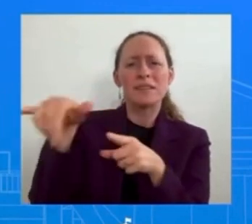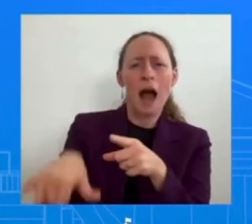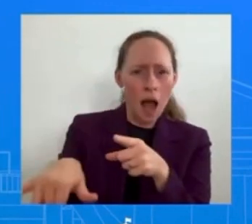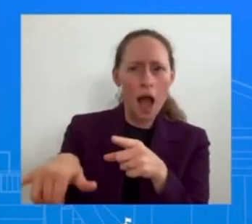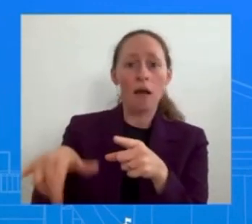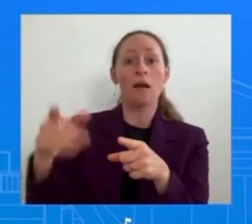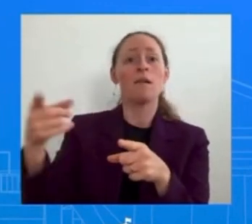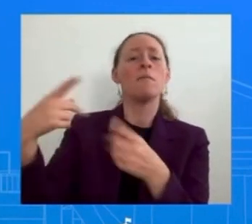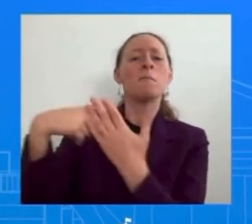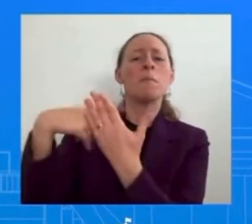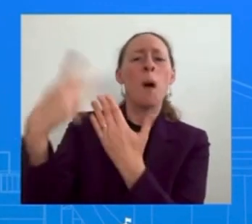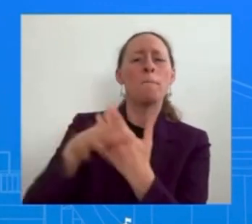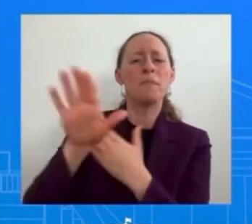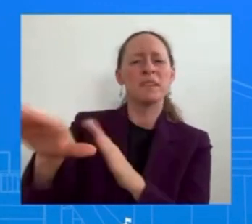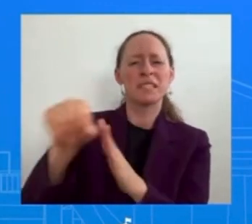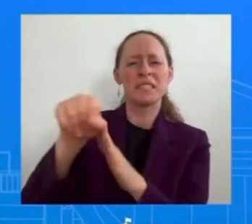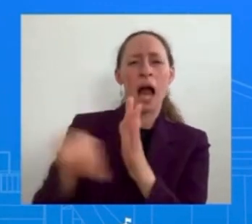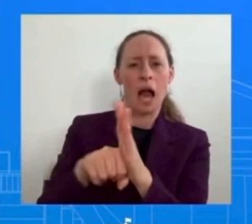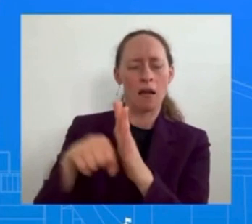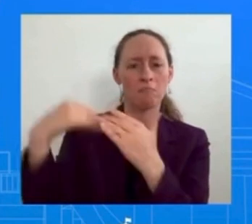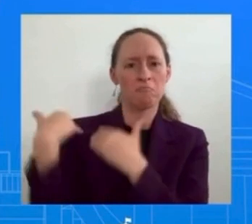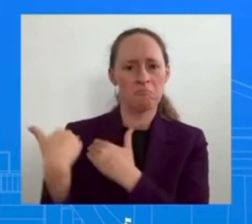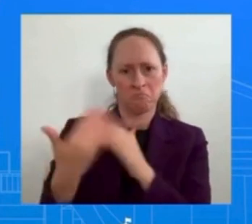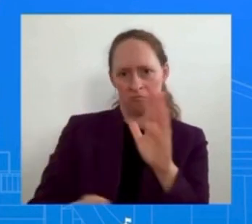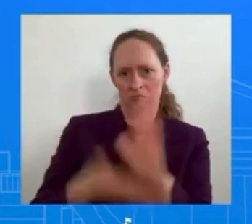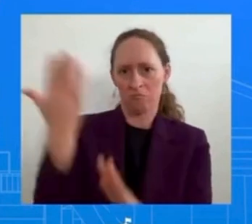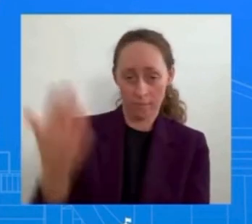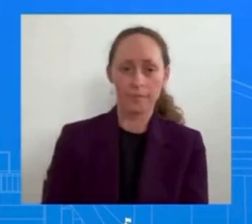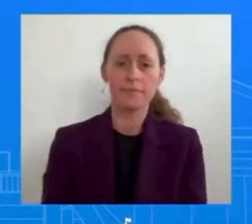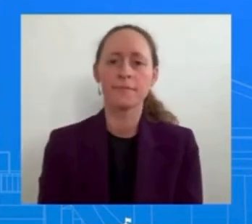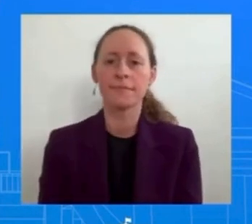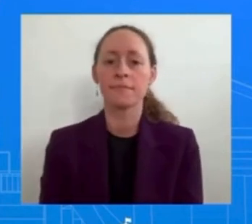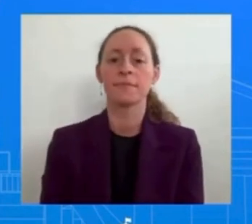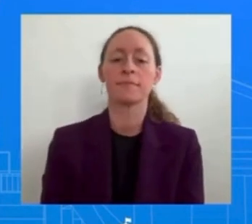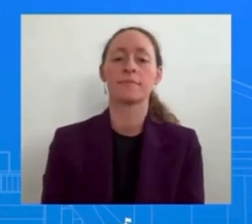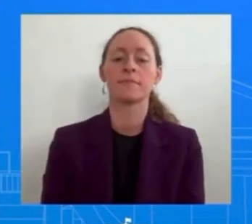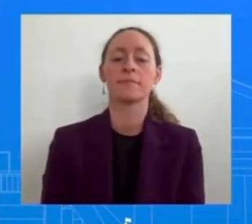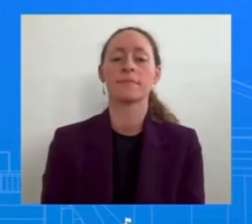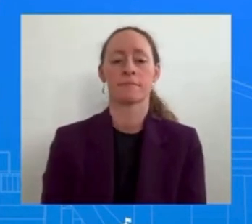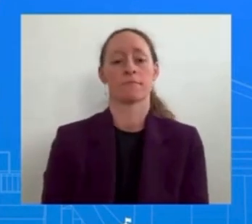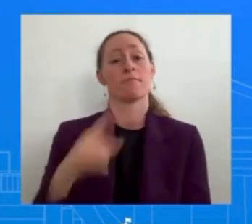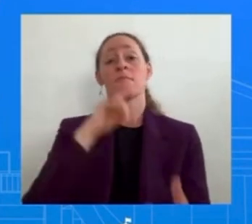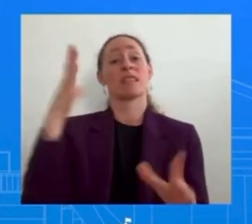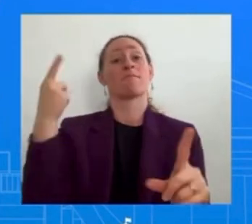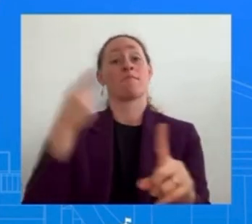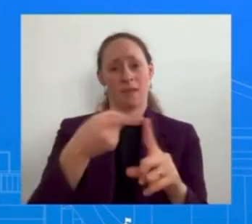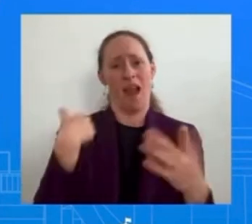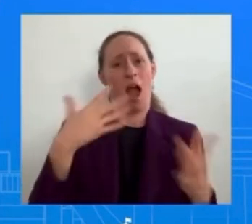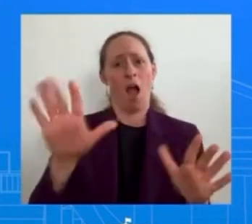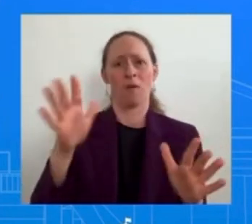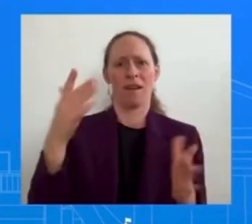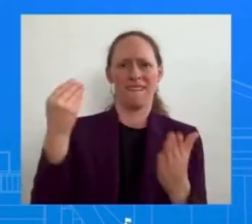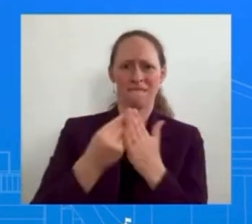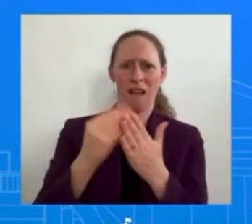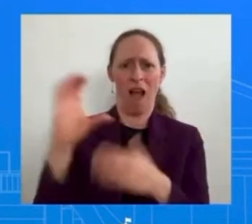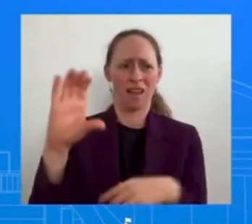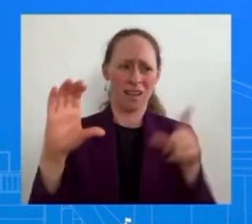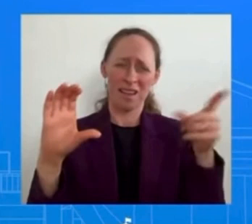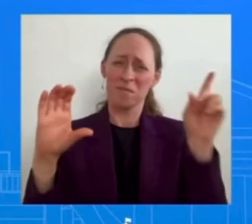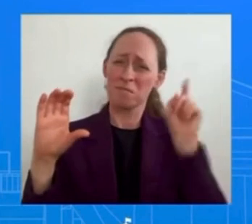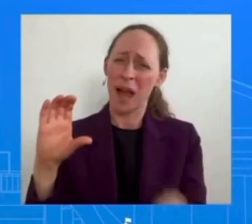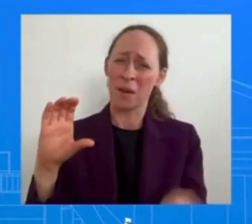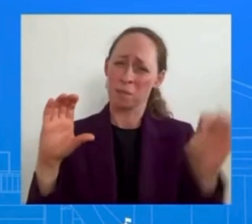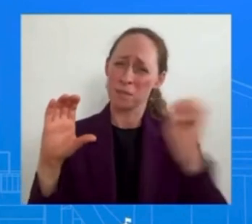sure that we're putting money in the hands of survivors. We also launched a joint task force to assist the state in ensuring